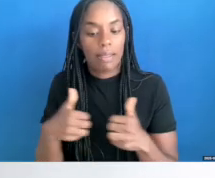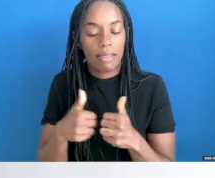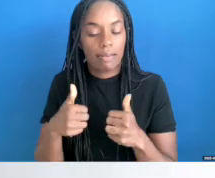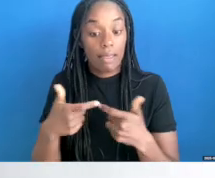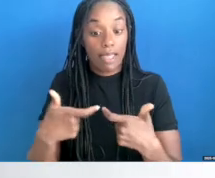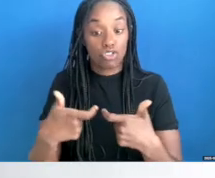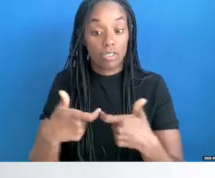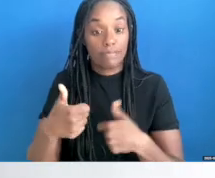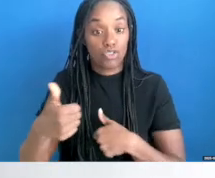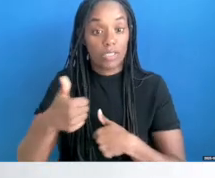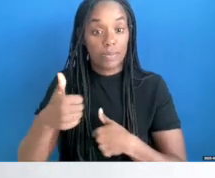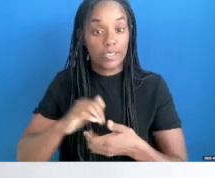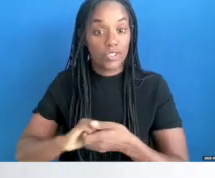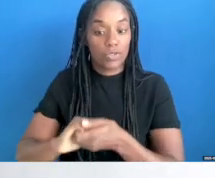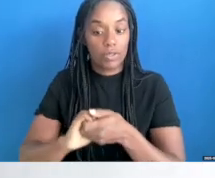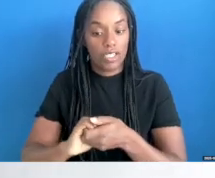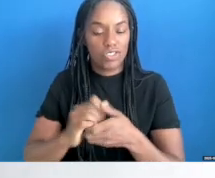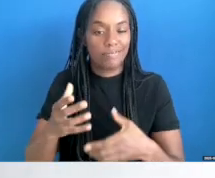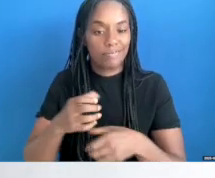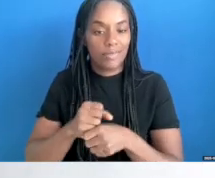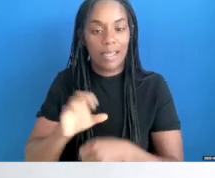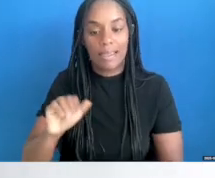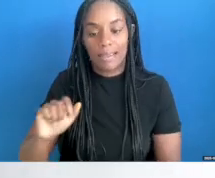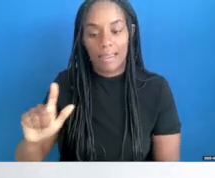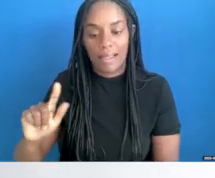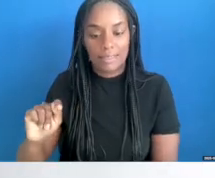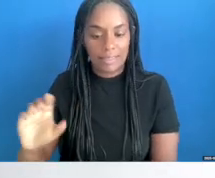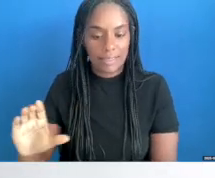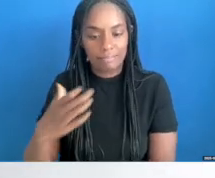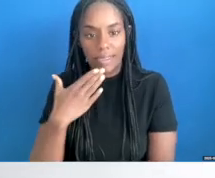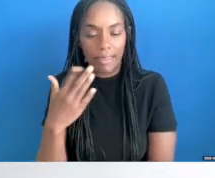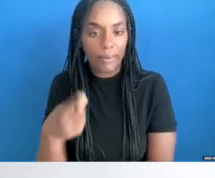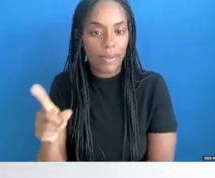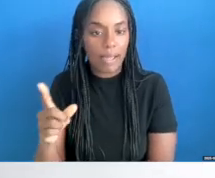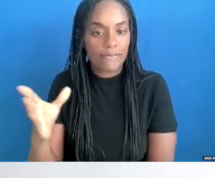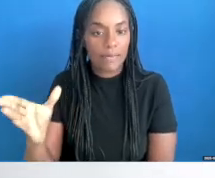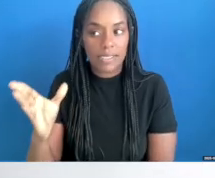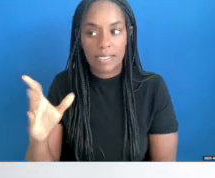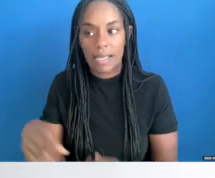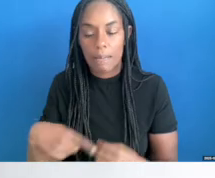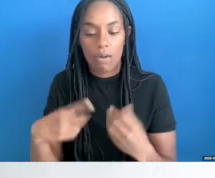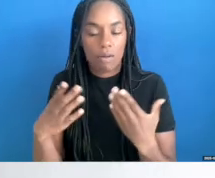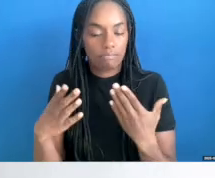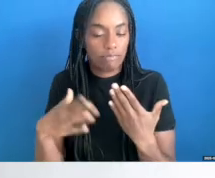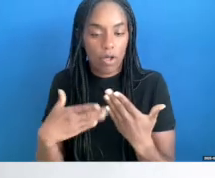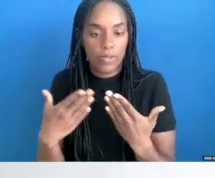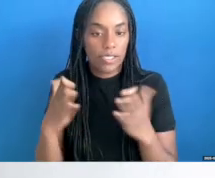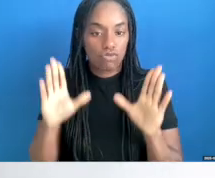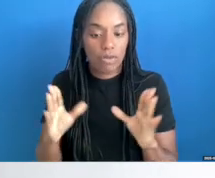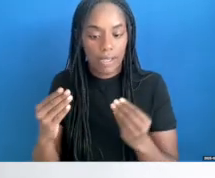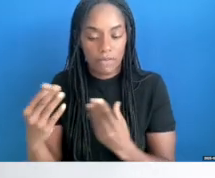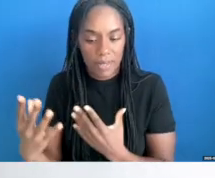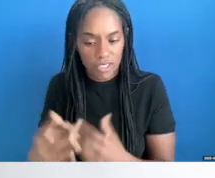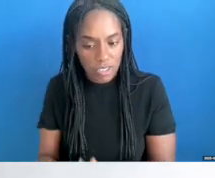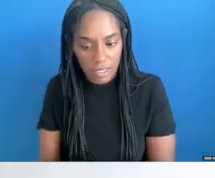CalETC. Thank you all very much for presenting on all this great information, both light duty and medium and heavy